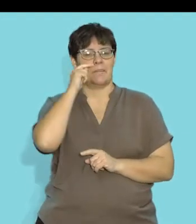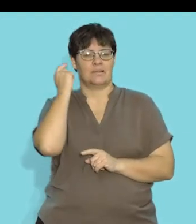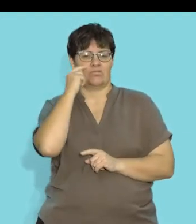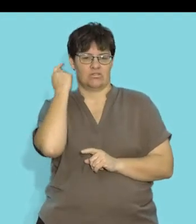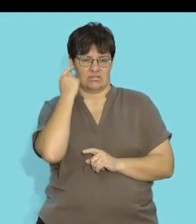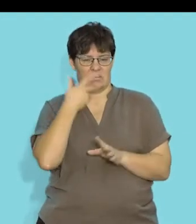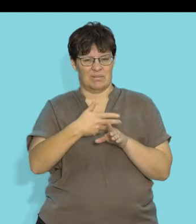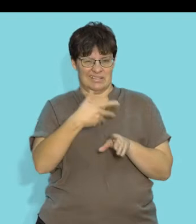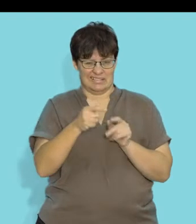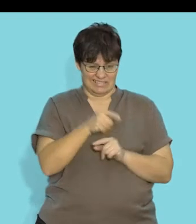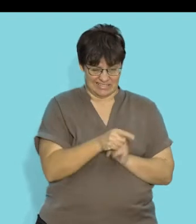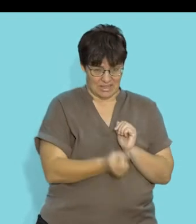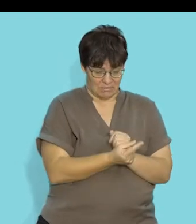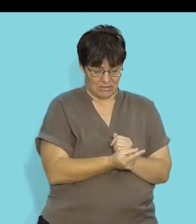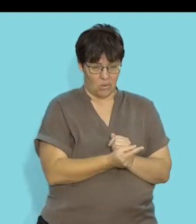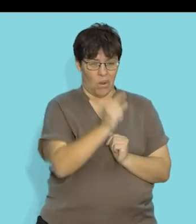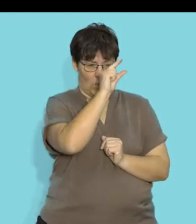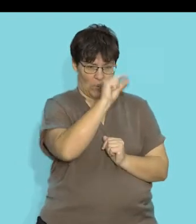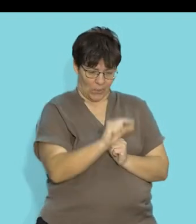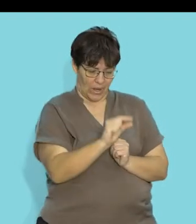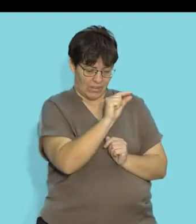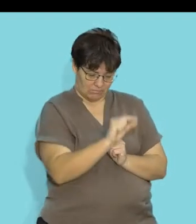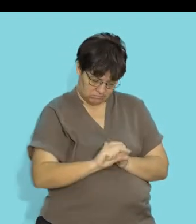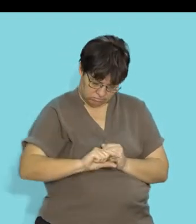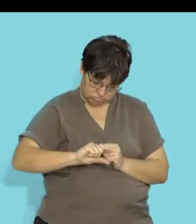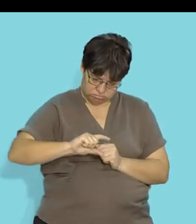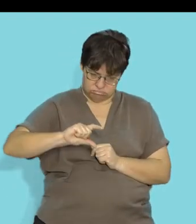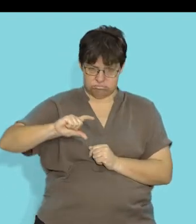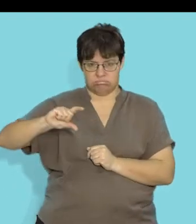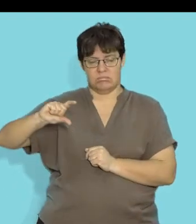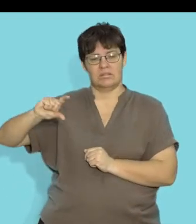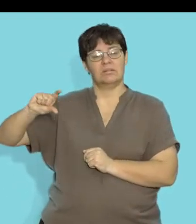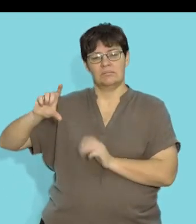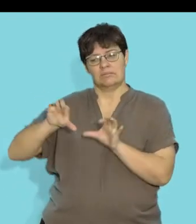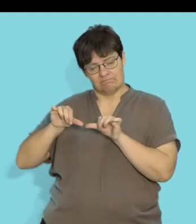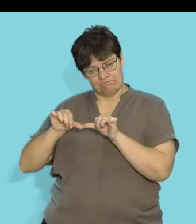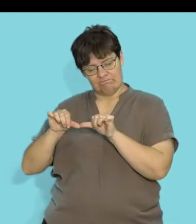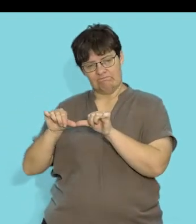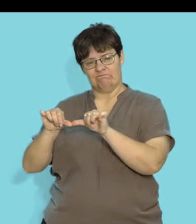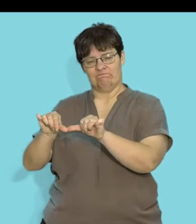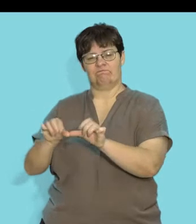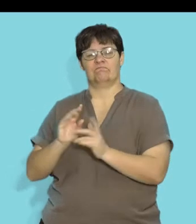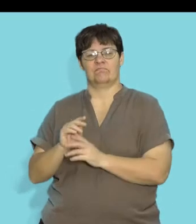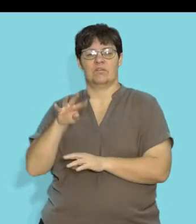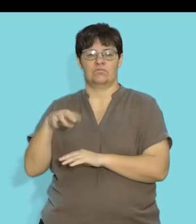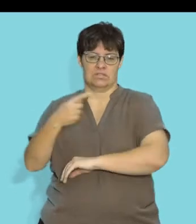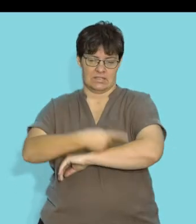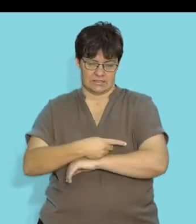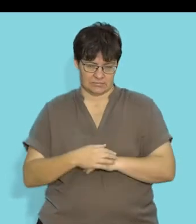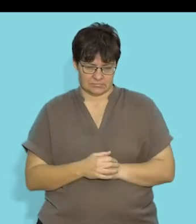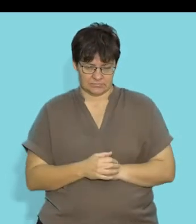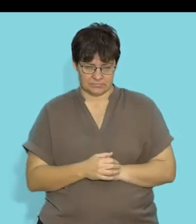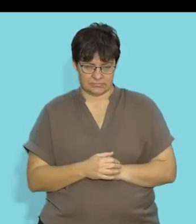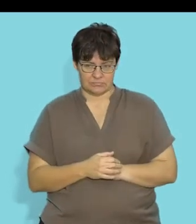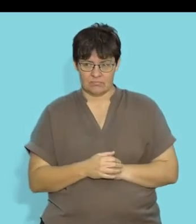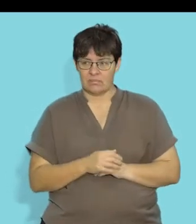as menstruation. And then further on we see the thickening of that, and then we see how that is maintained over the next 14